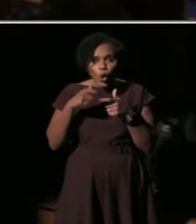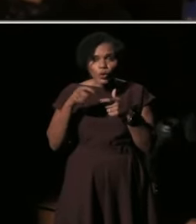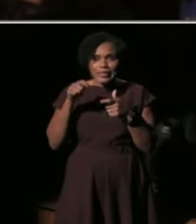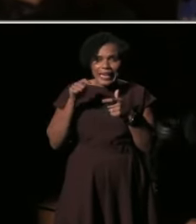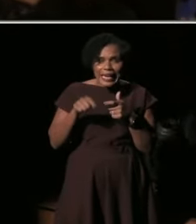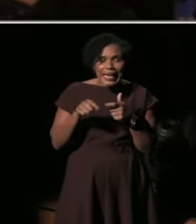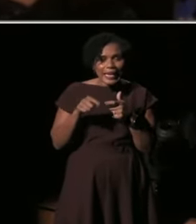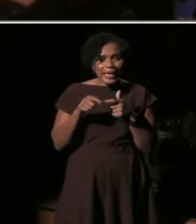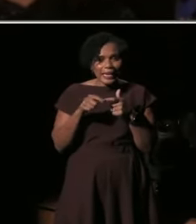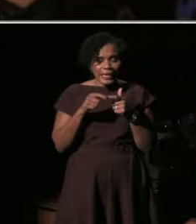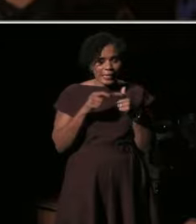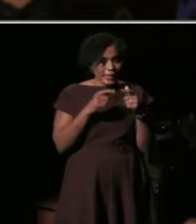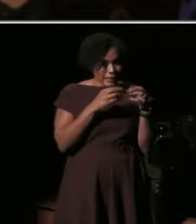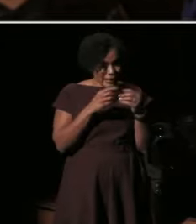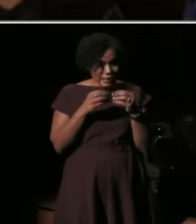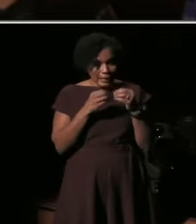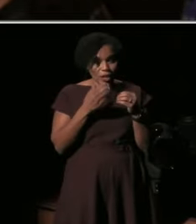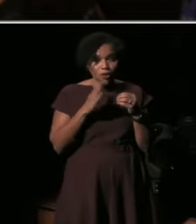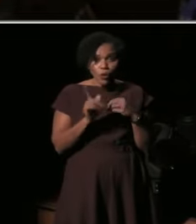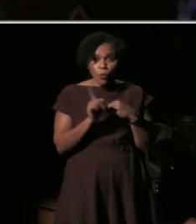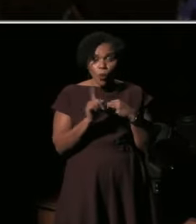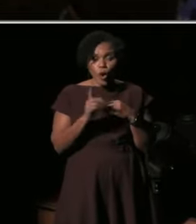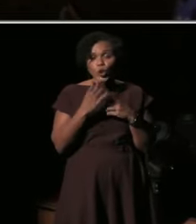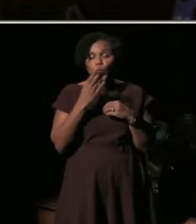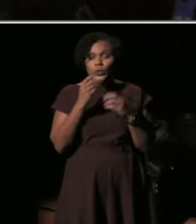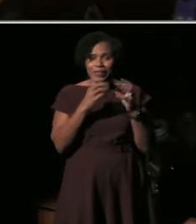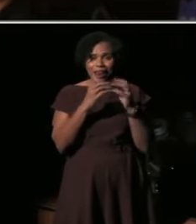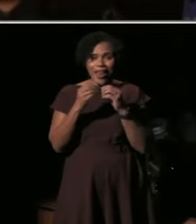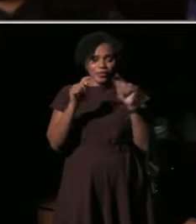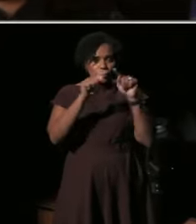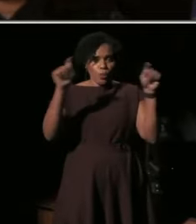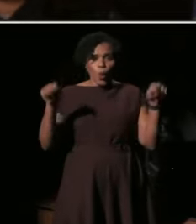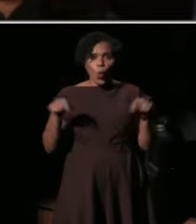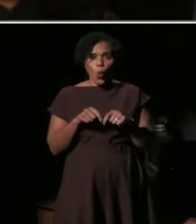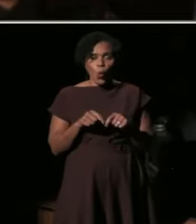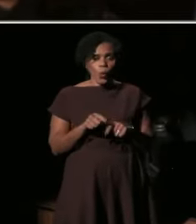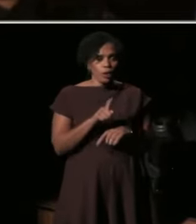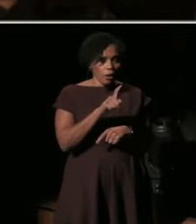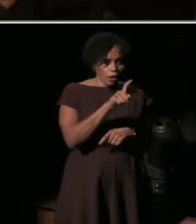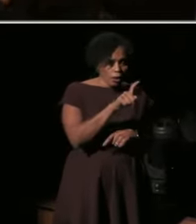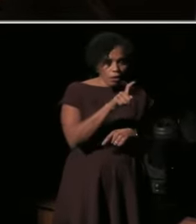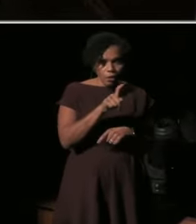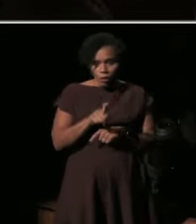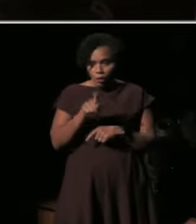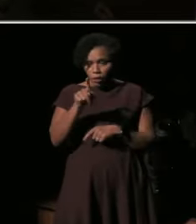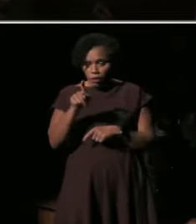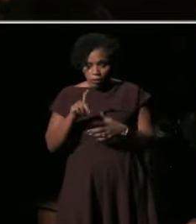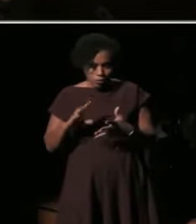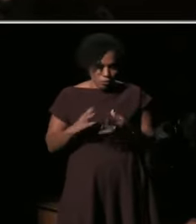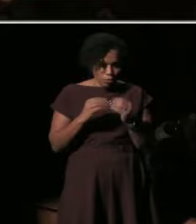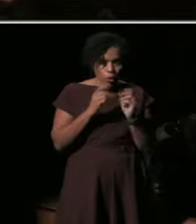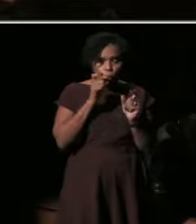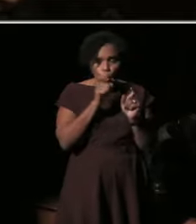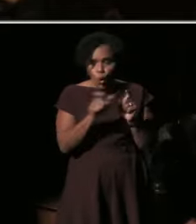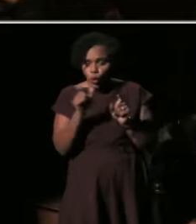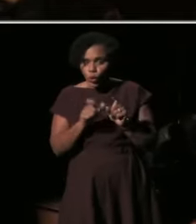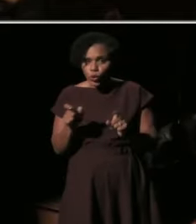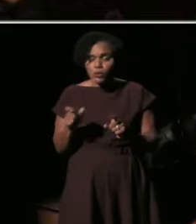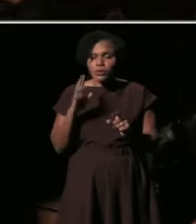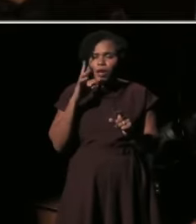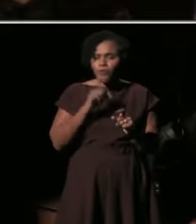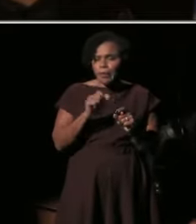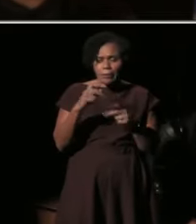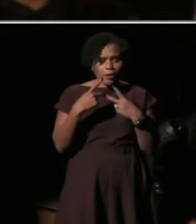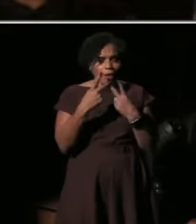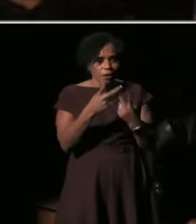painstakingly spells out by pointing to a letterboard. When I went to see him to talk about the project,